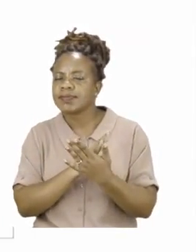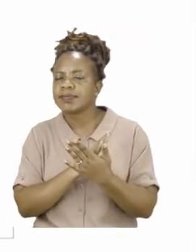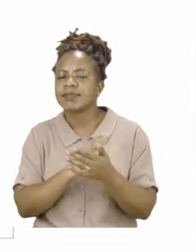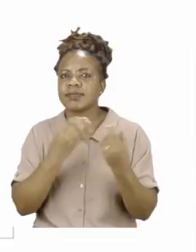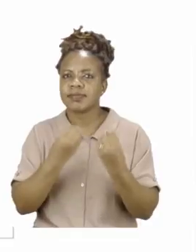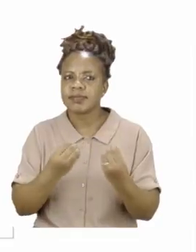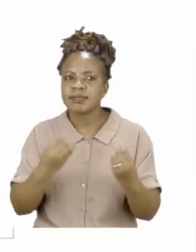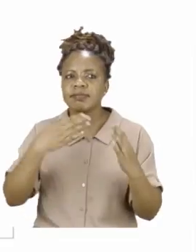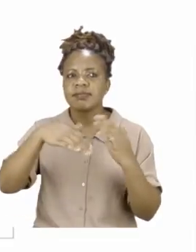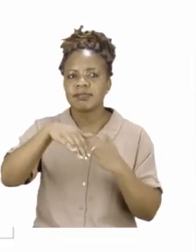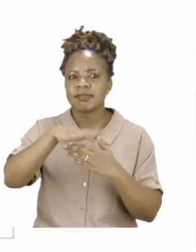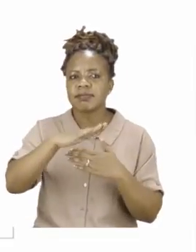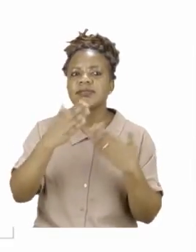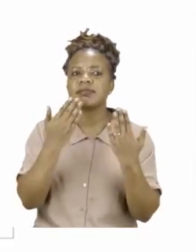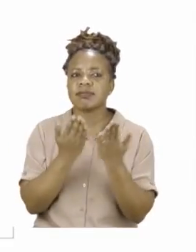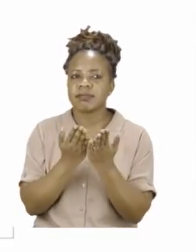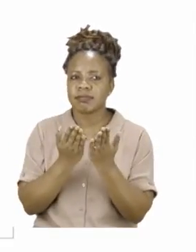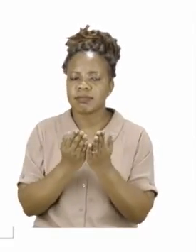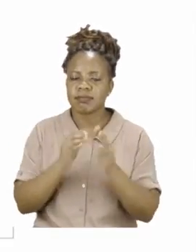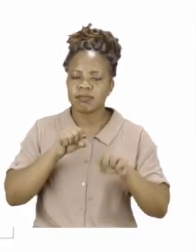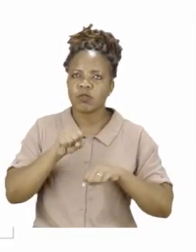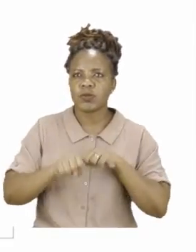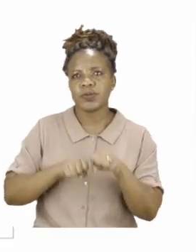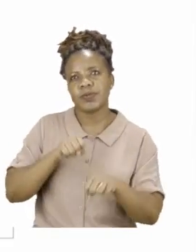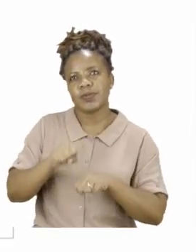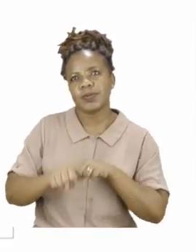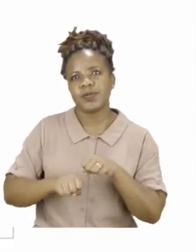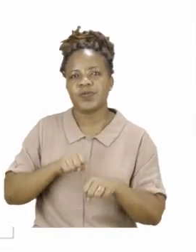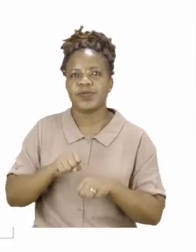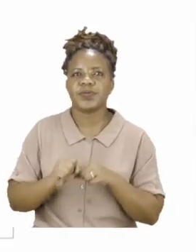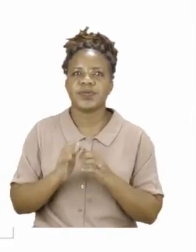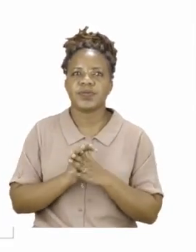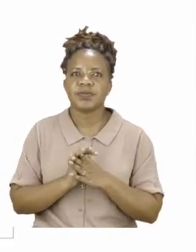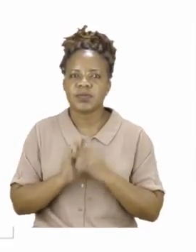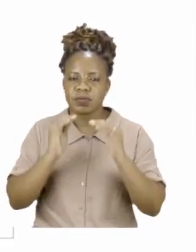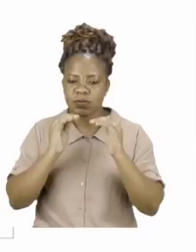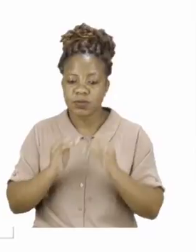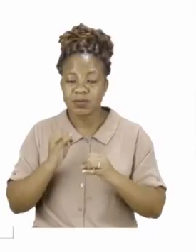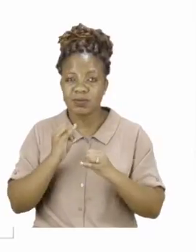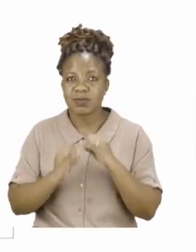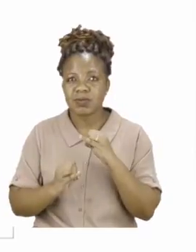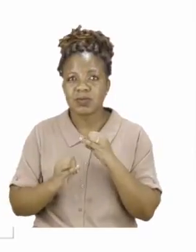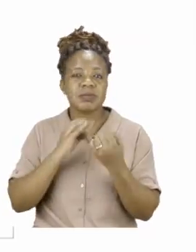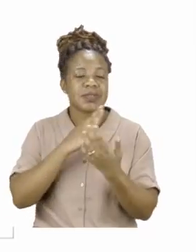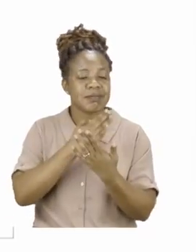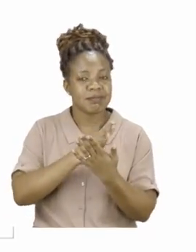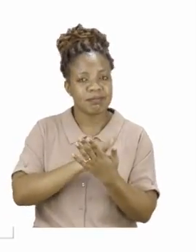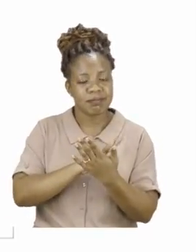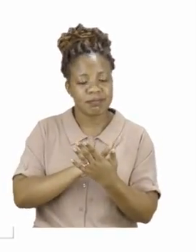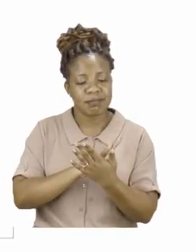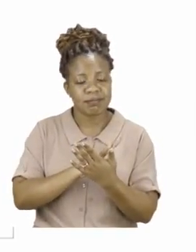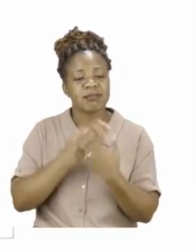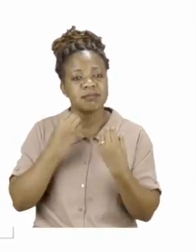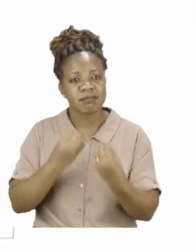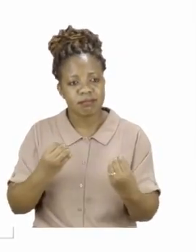means some children ride to school. And the last one we can see is a bus, and it looks like it is